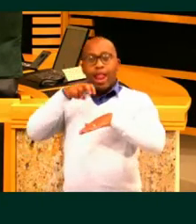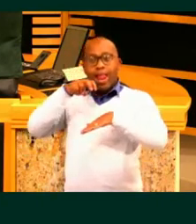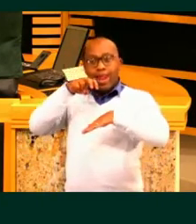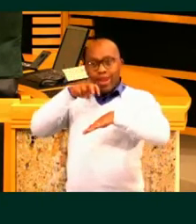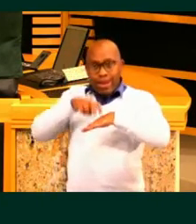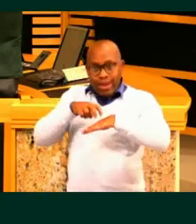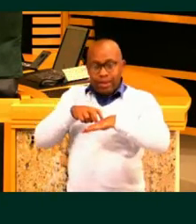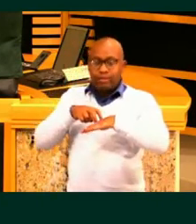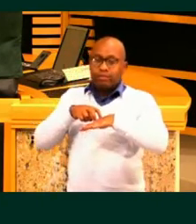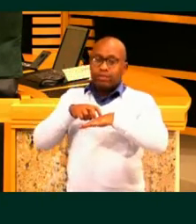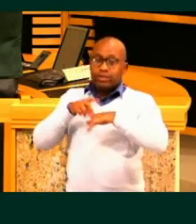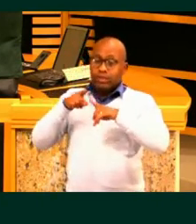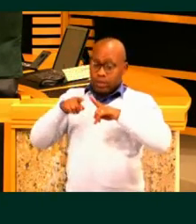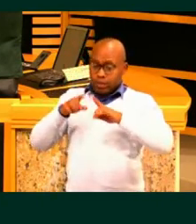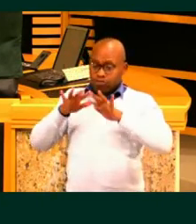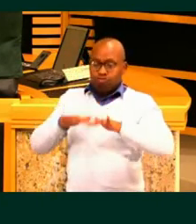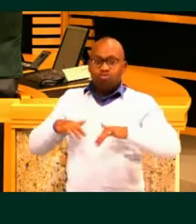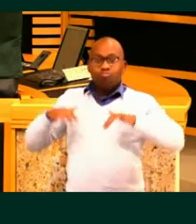house